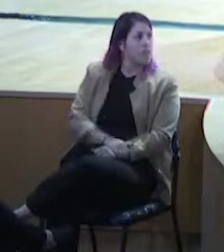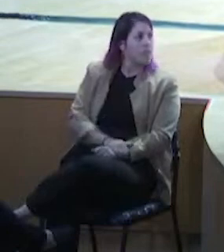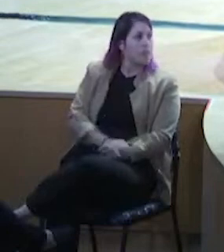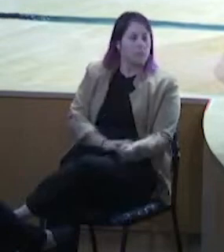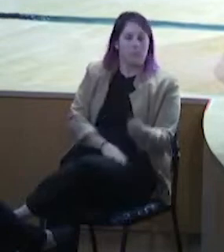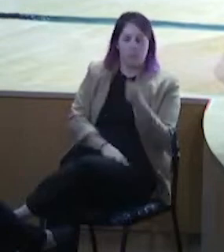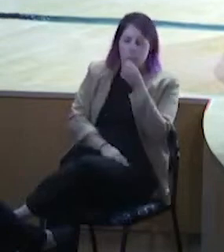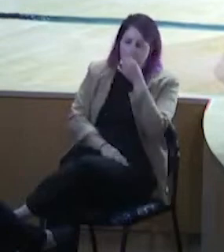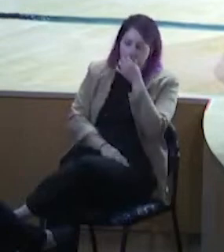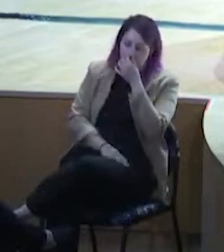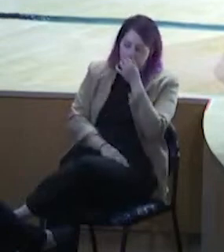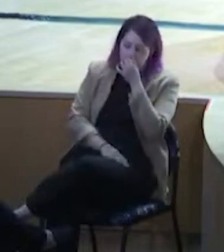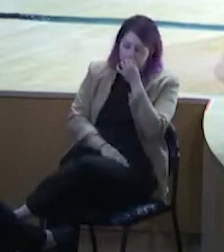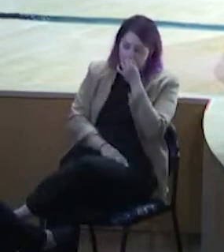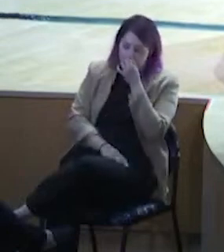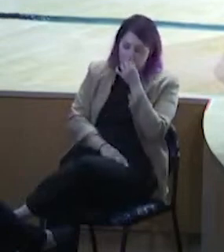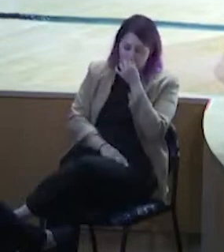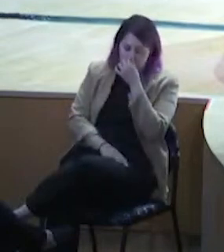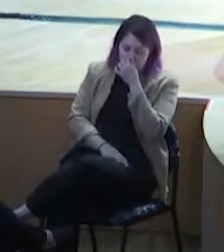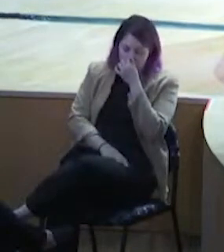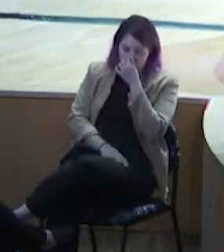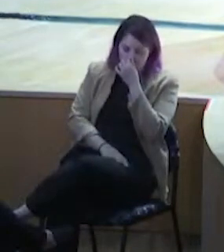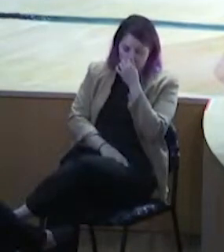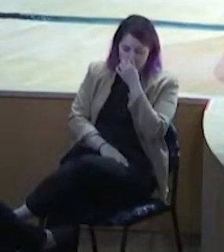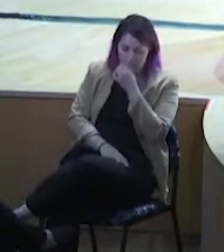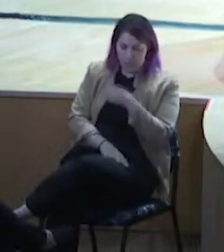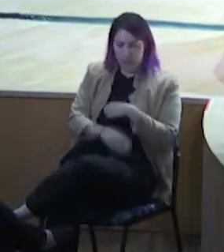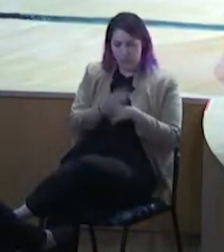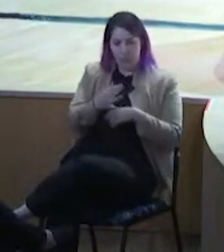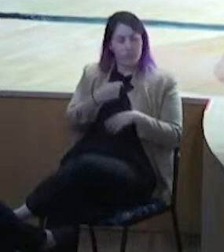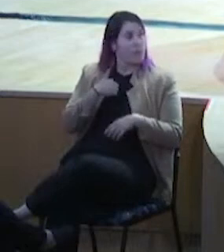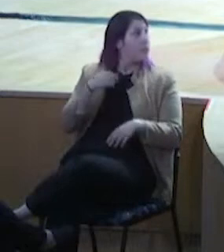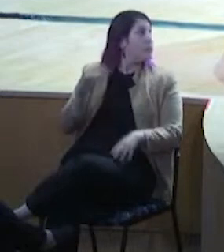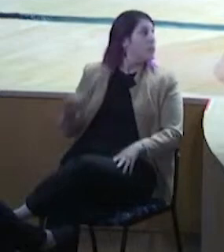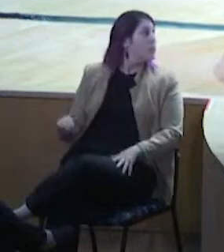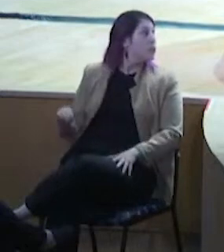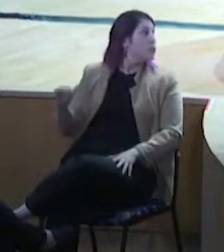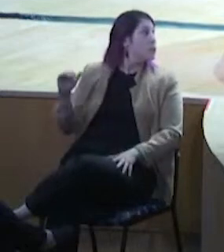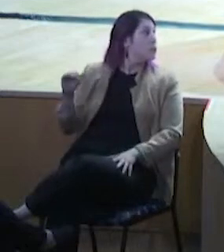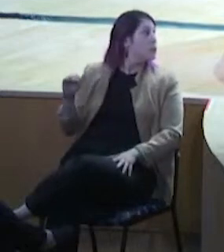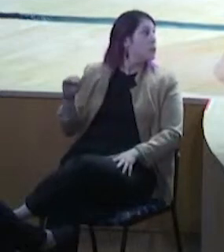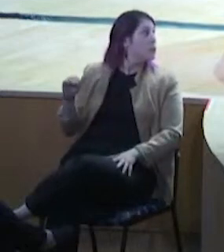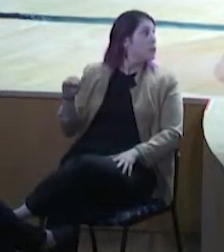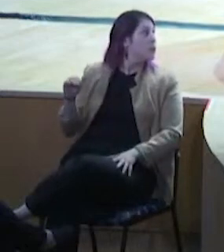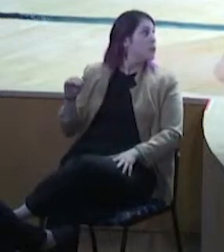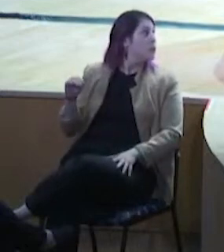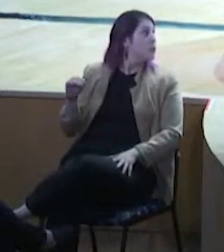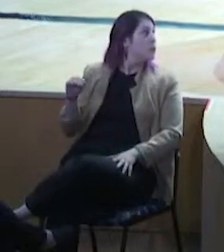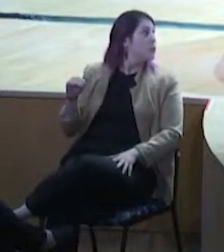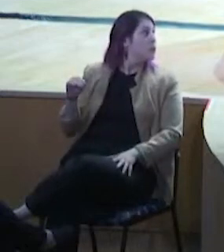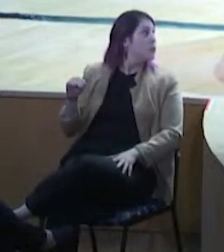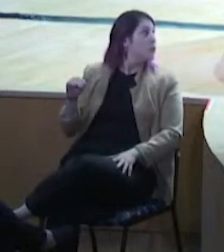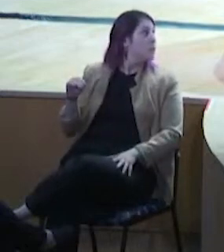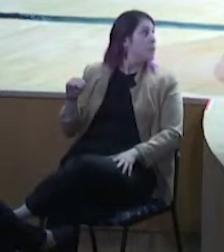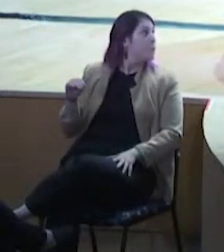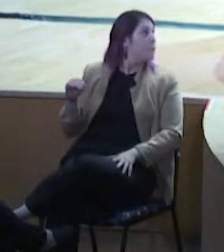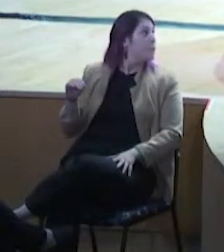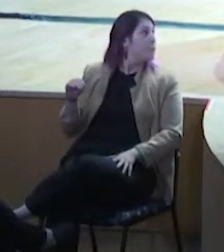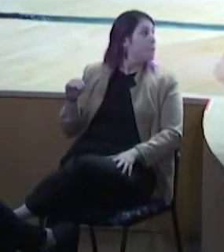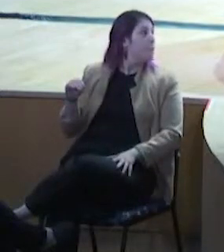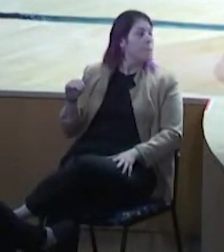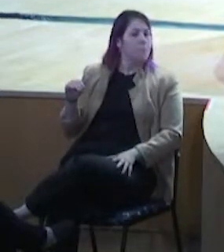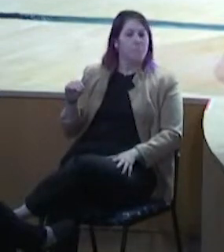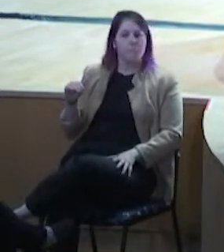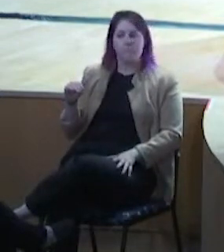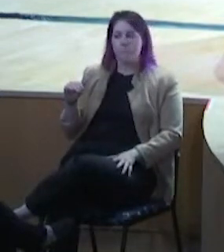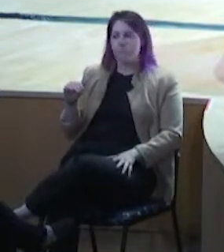Another question for you. I grew up, my family, we always had a small garden in the back, and we got basically one set of crops a year.